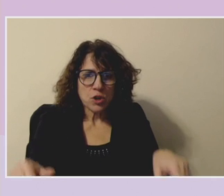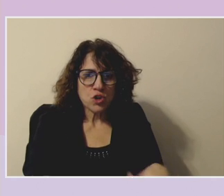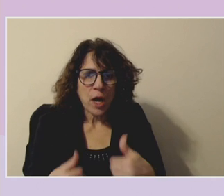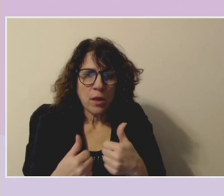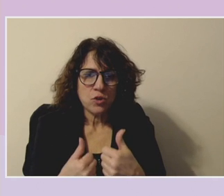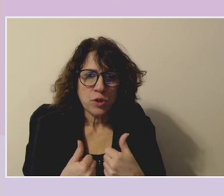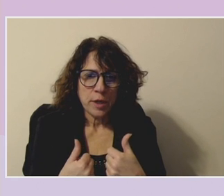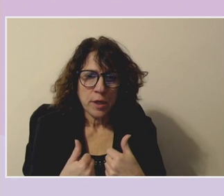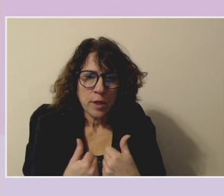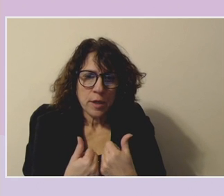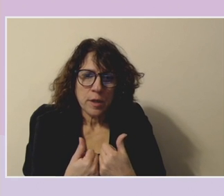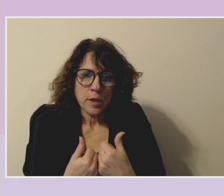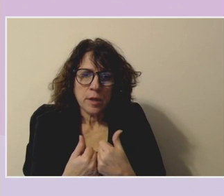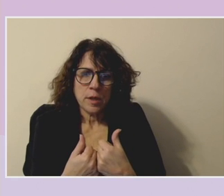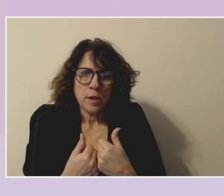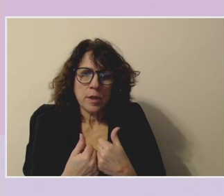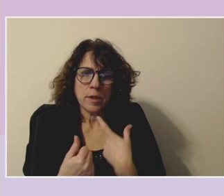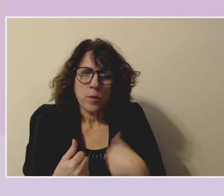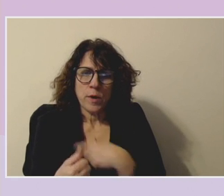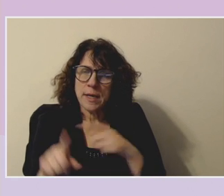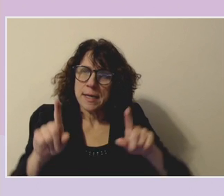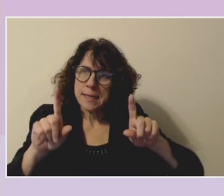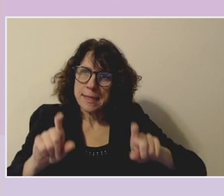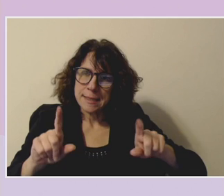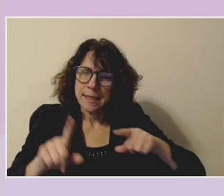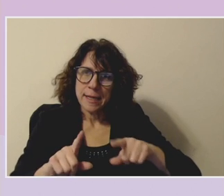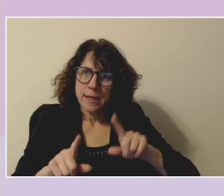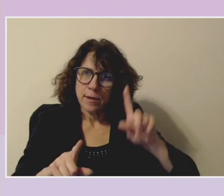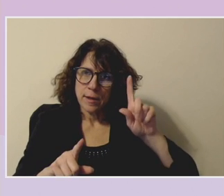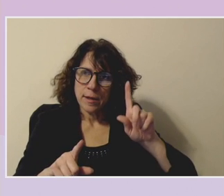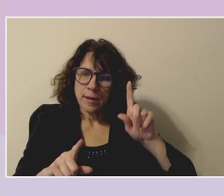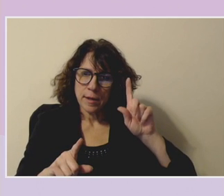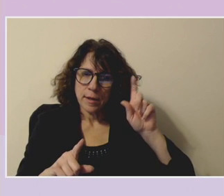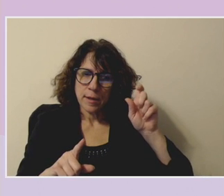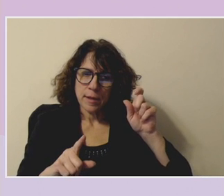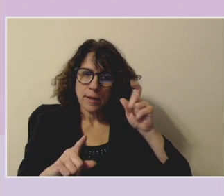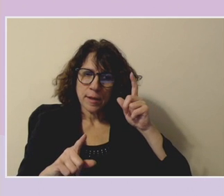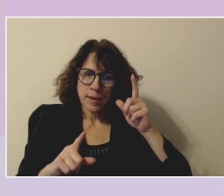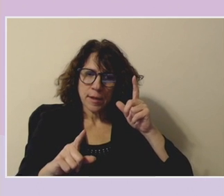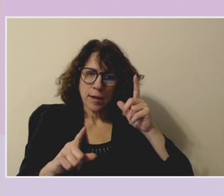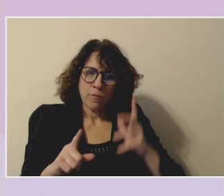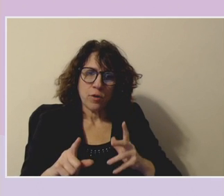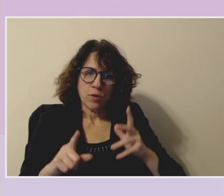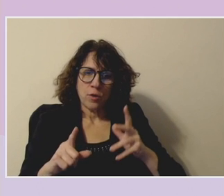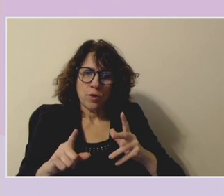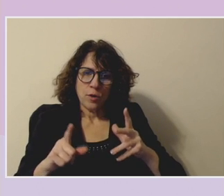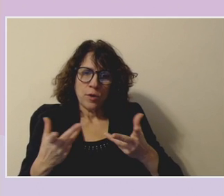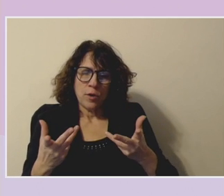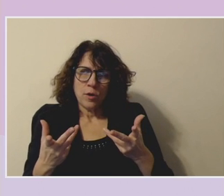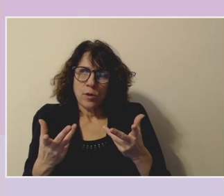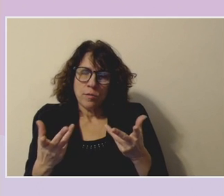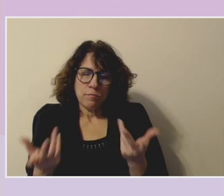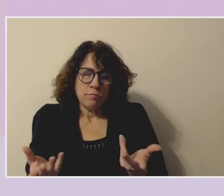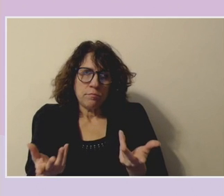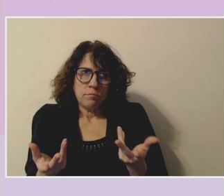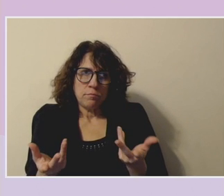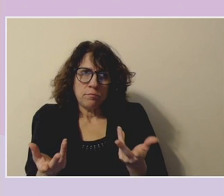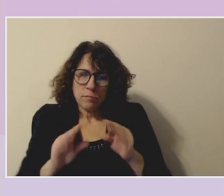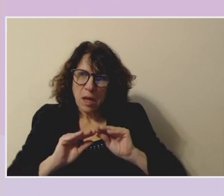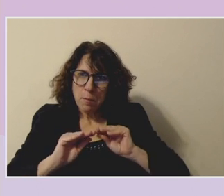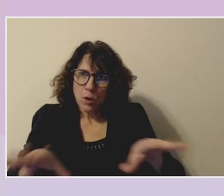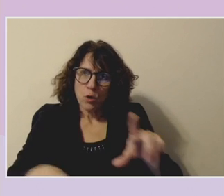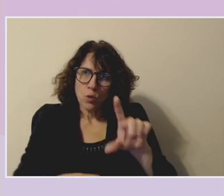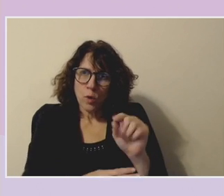this, when the guidance first came out in 2014, our nurses were all over me to start the